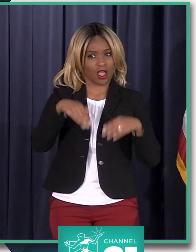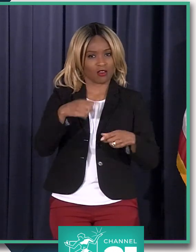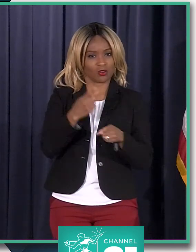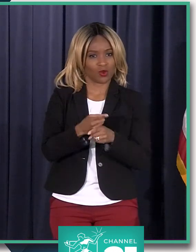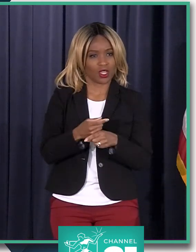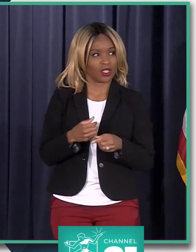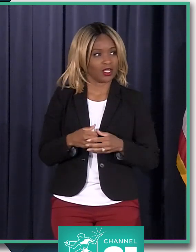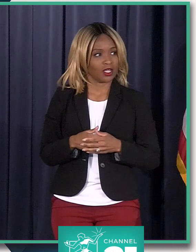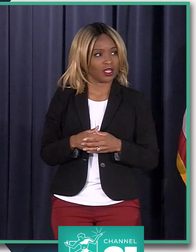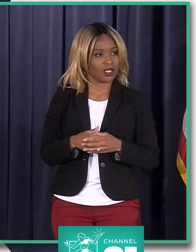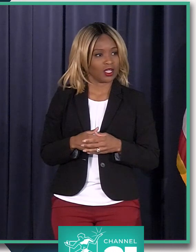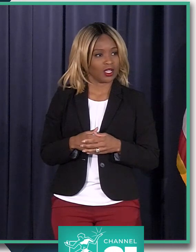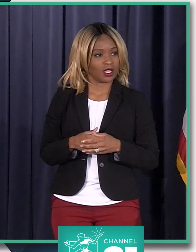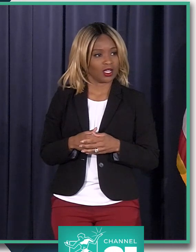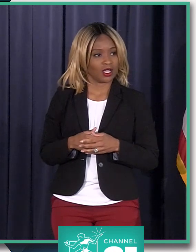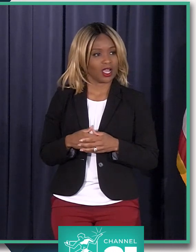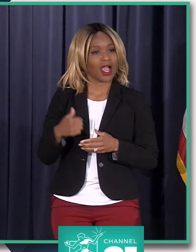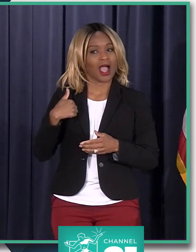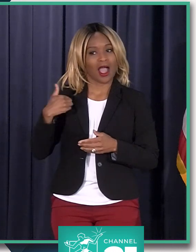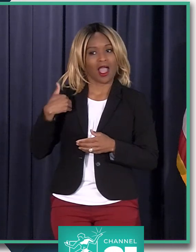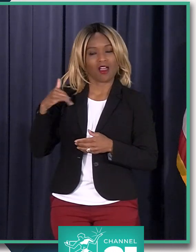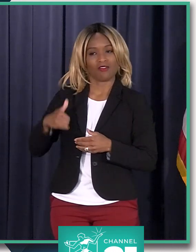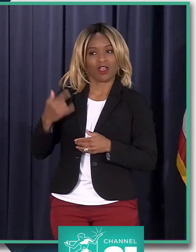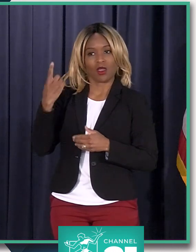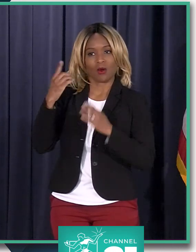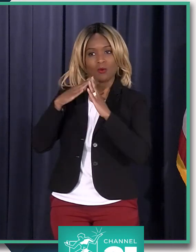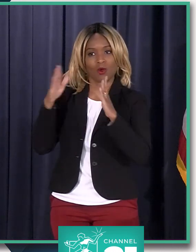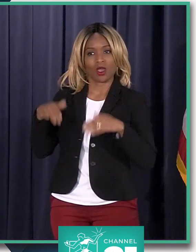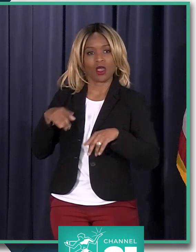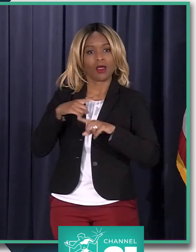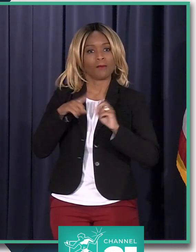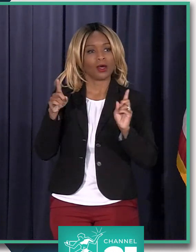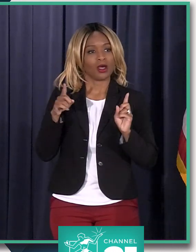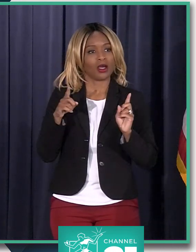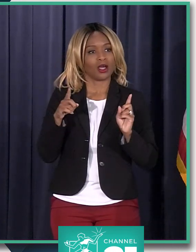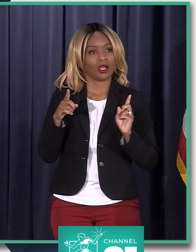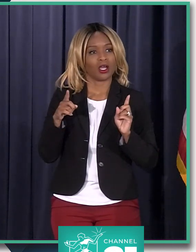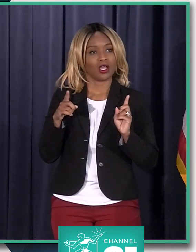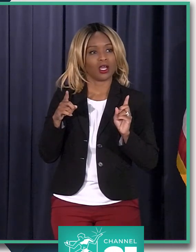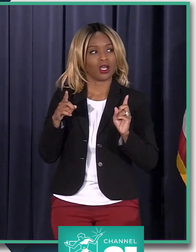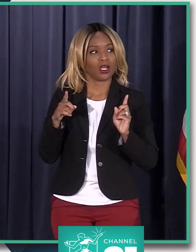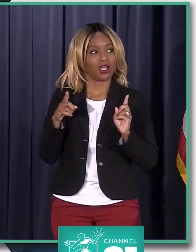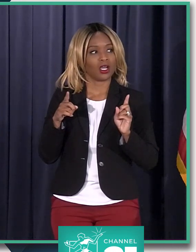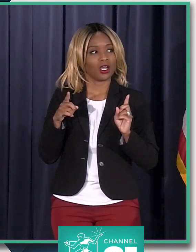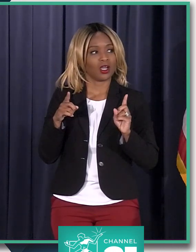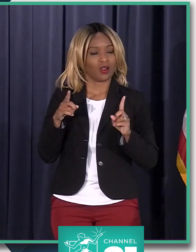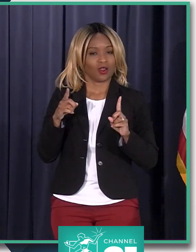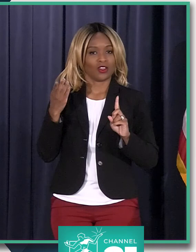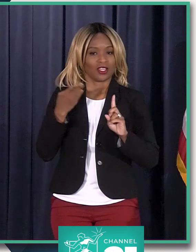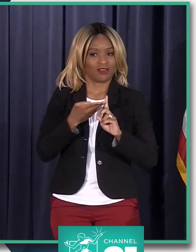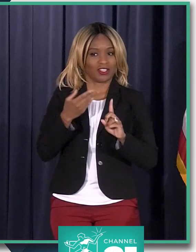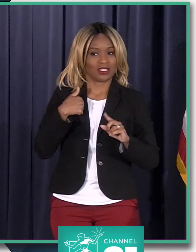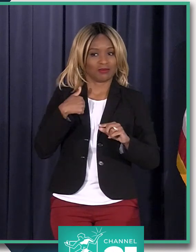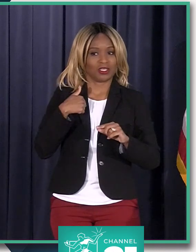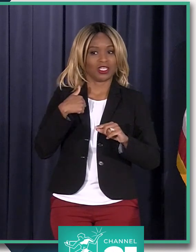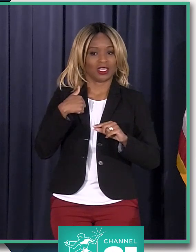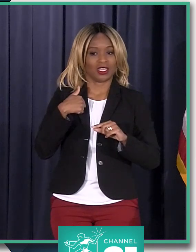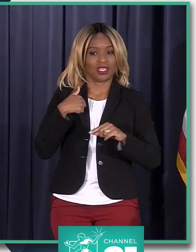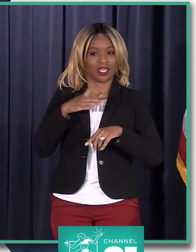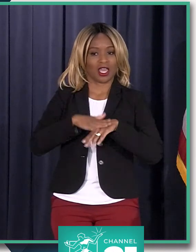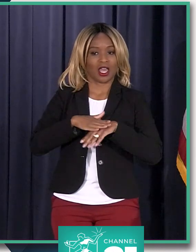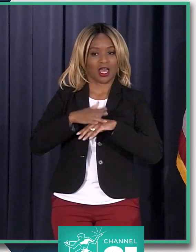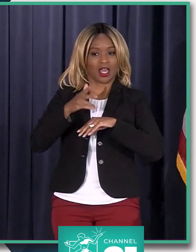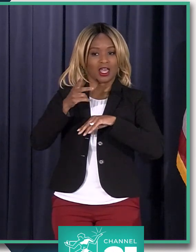Yes, I got the one house. Okay. But here's the other. All right, you're convincing me on the camera.